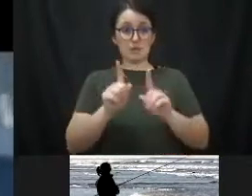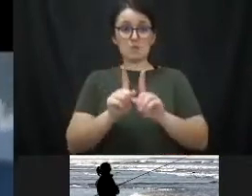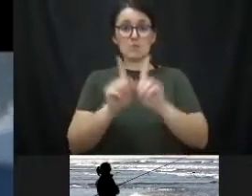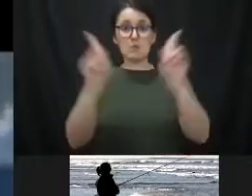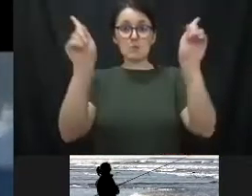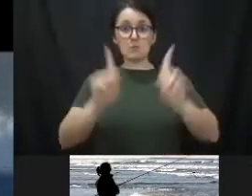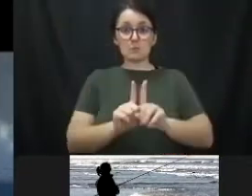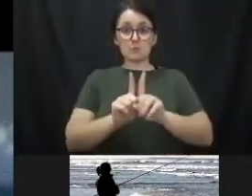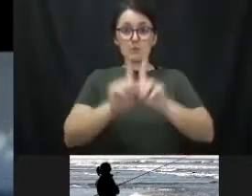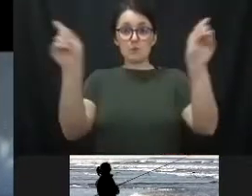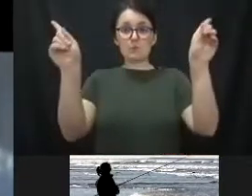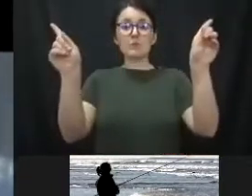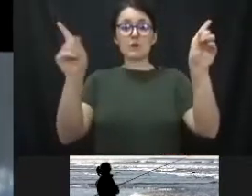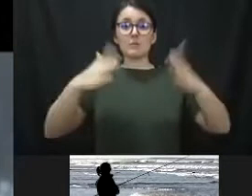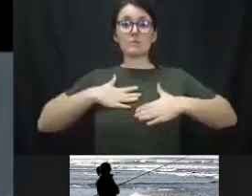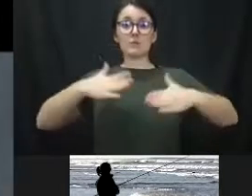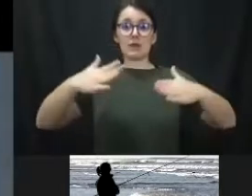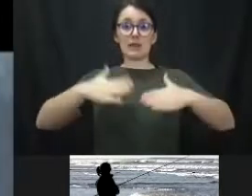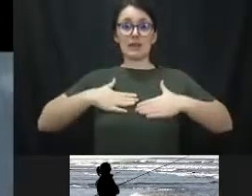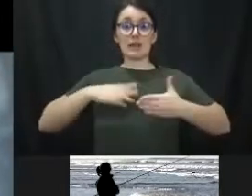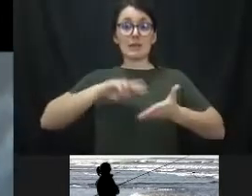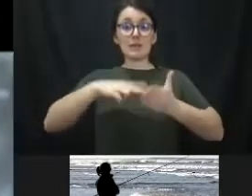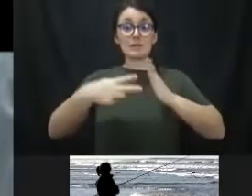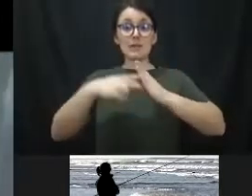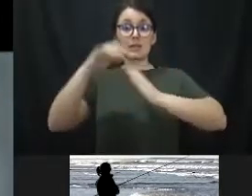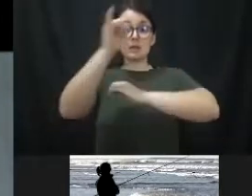with. They have to come to the surface and they'll go.